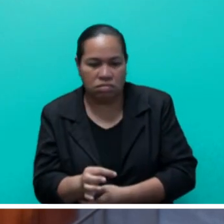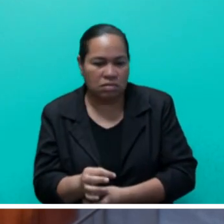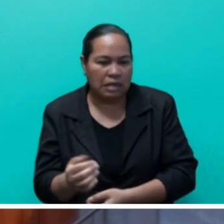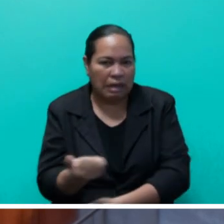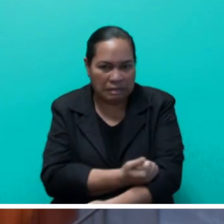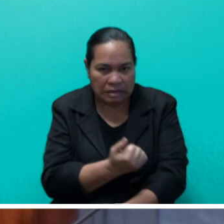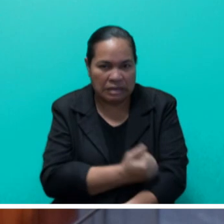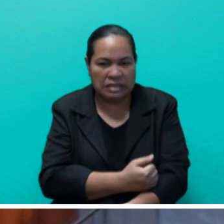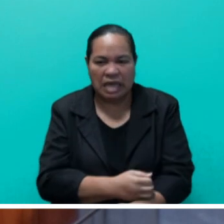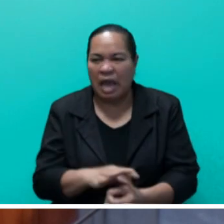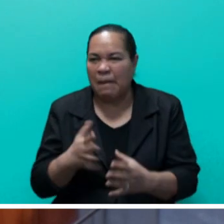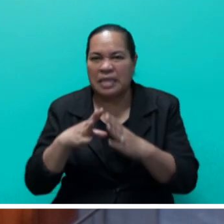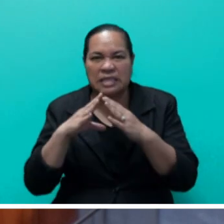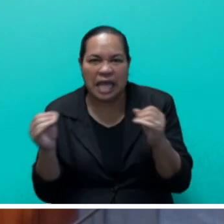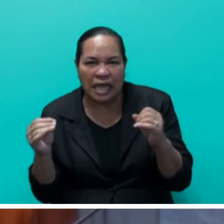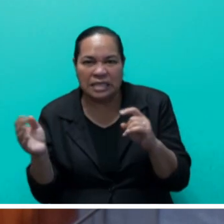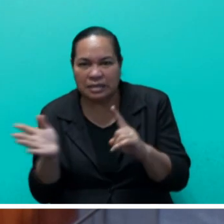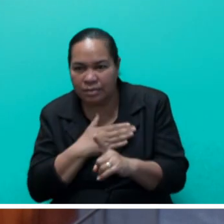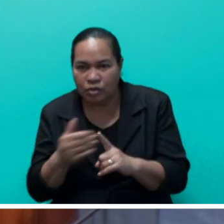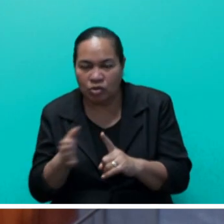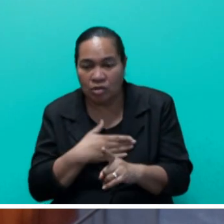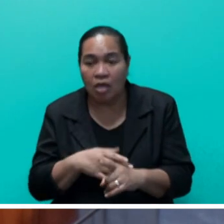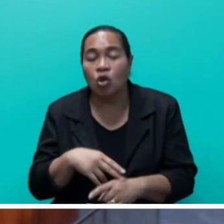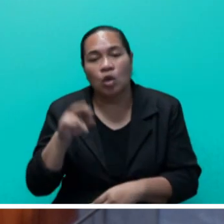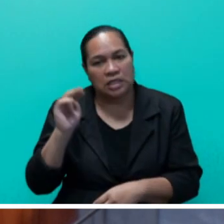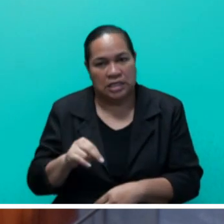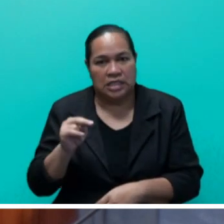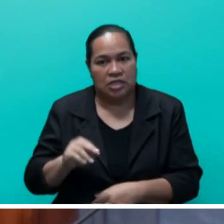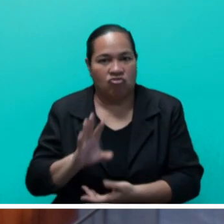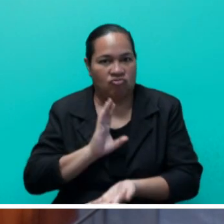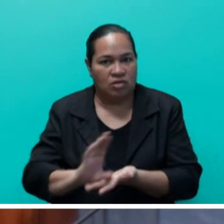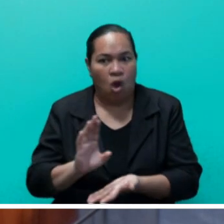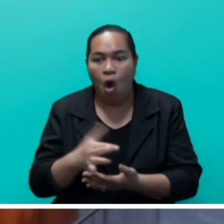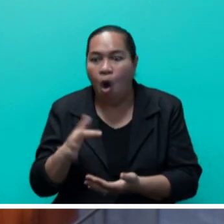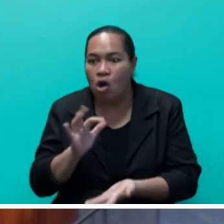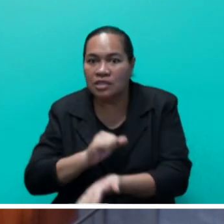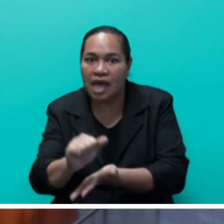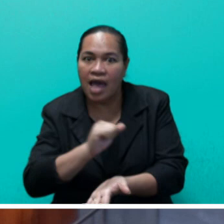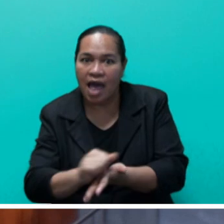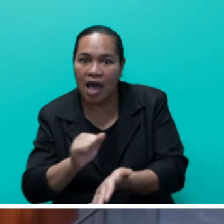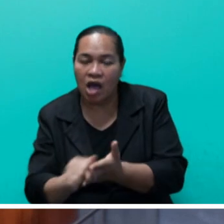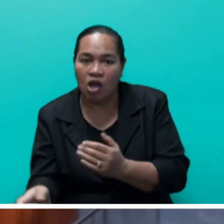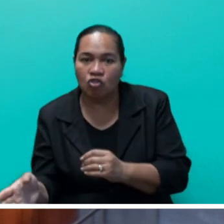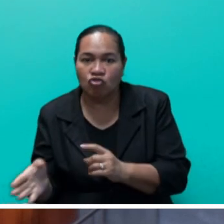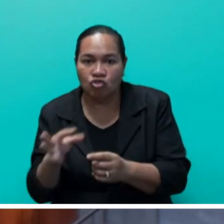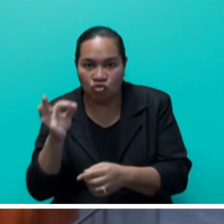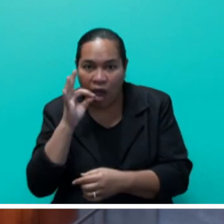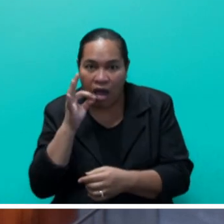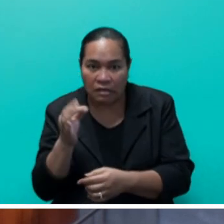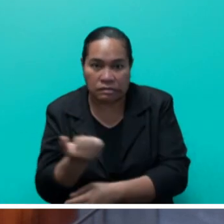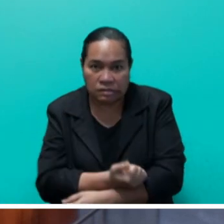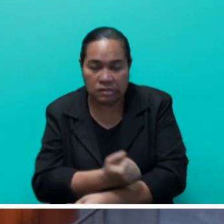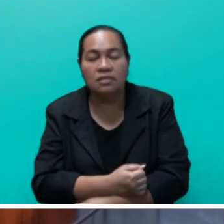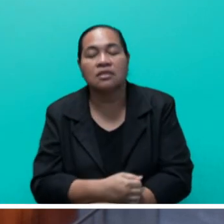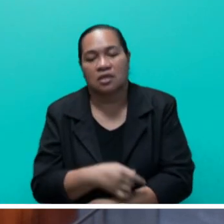sex-related offences, which require counselling services intervention, are registered at the district and